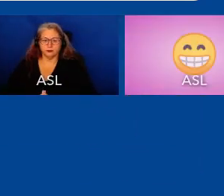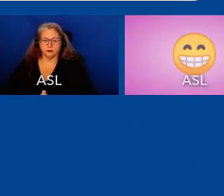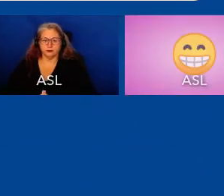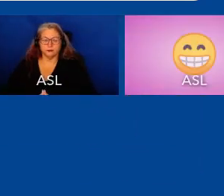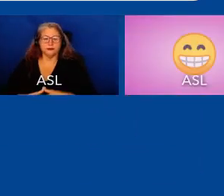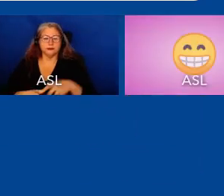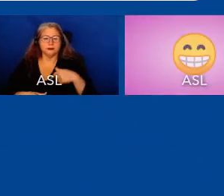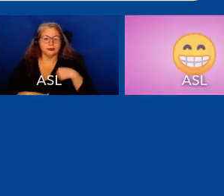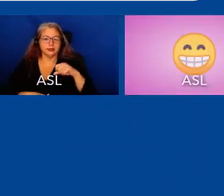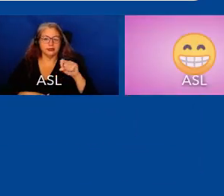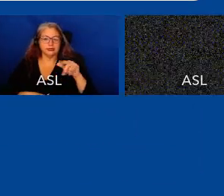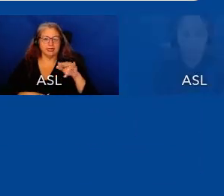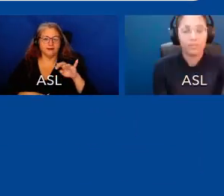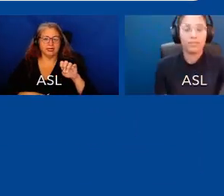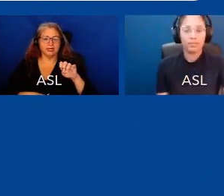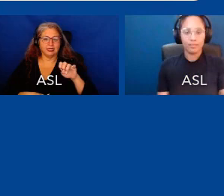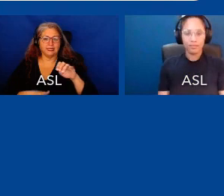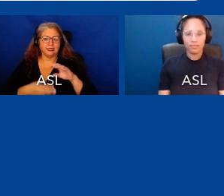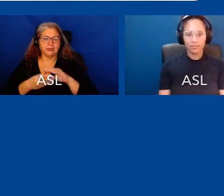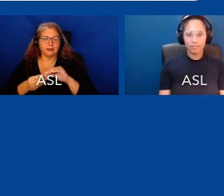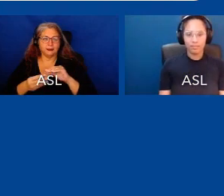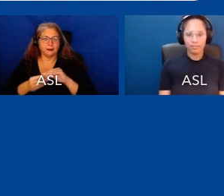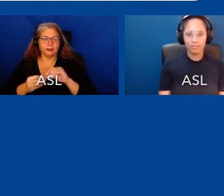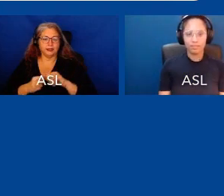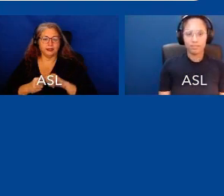This is Stephanie speaking. And I think